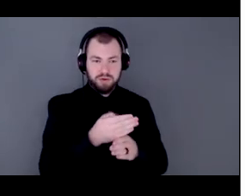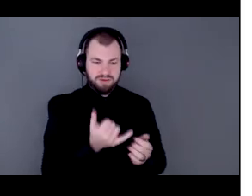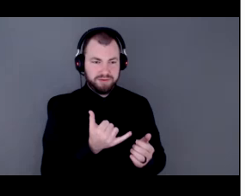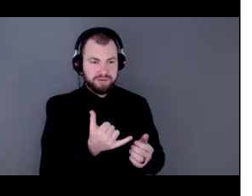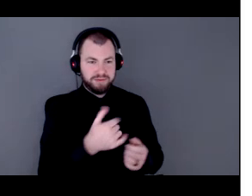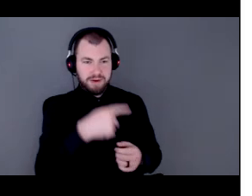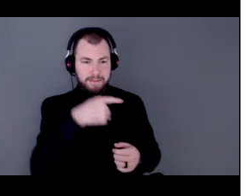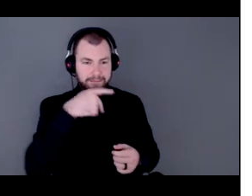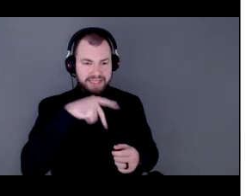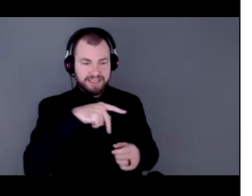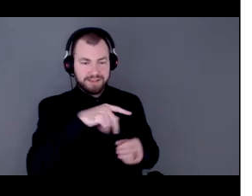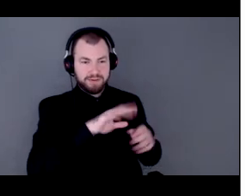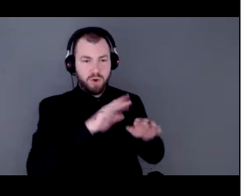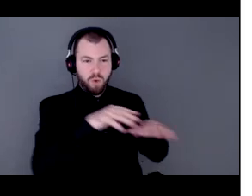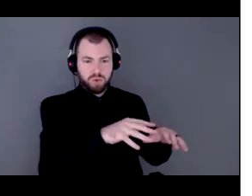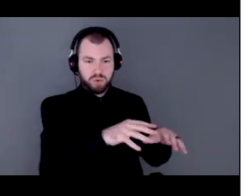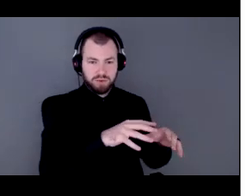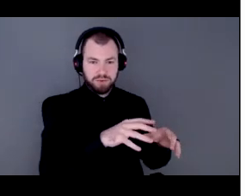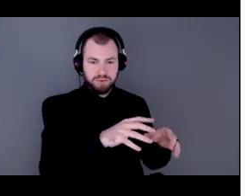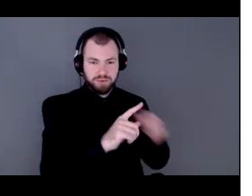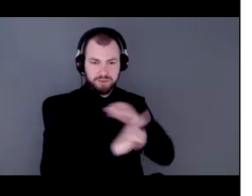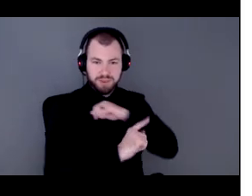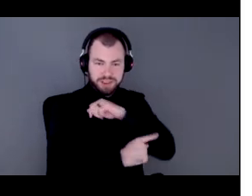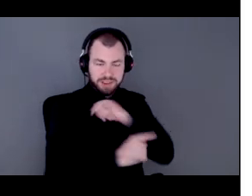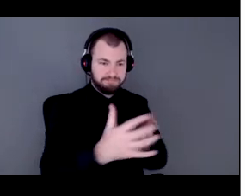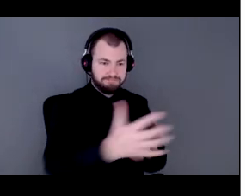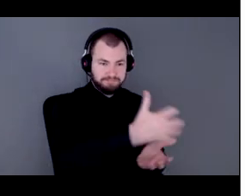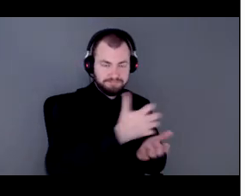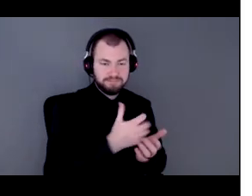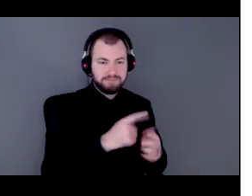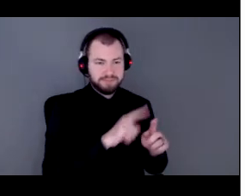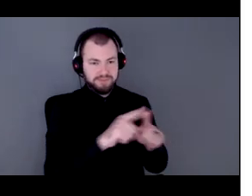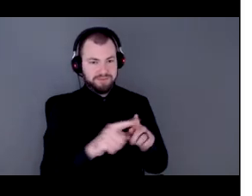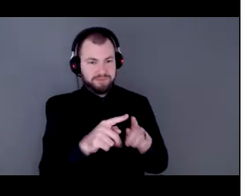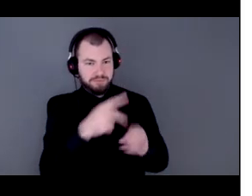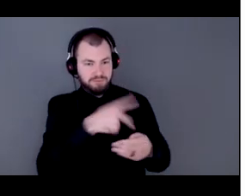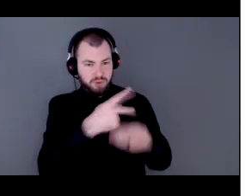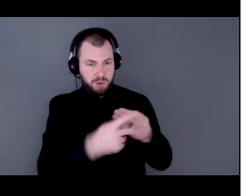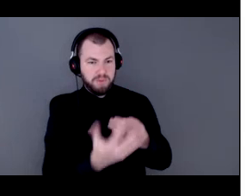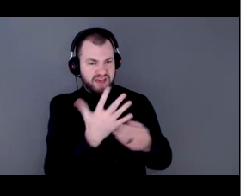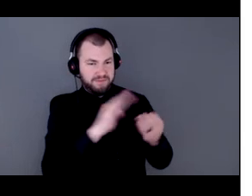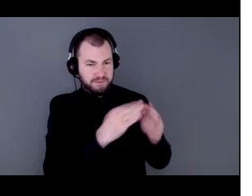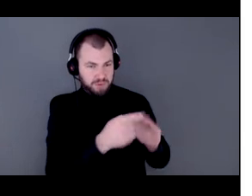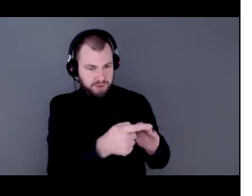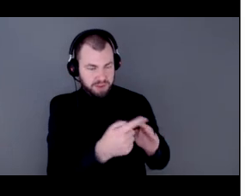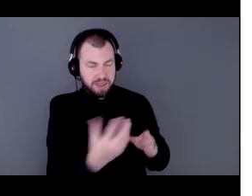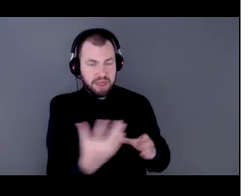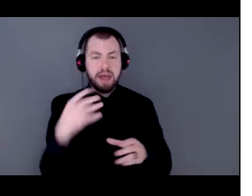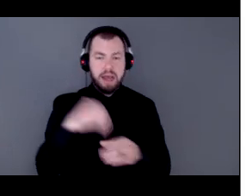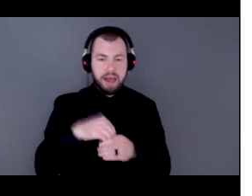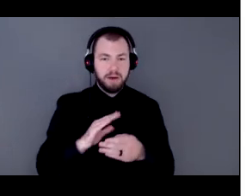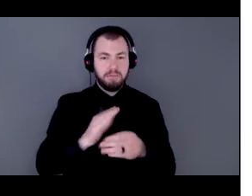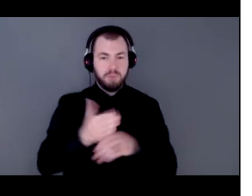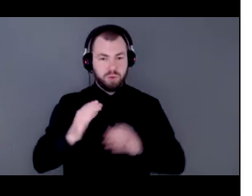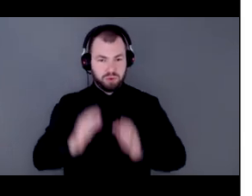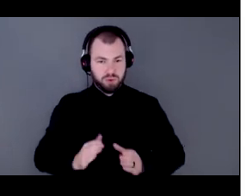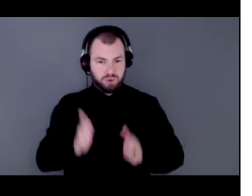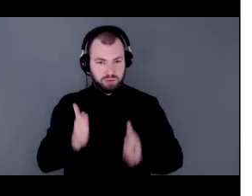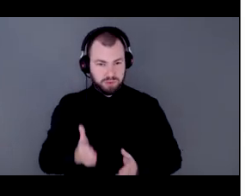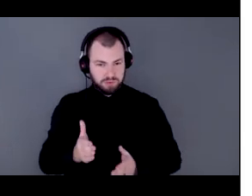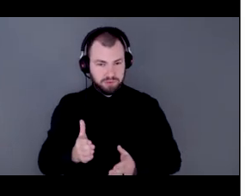different marine debris collection programs over five different communities. We add to that post-consumer and post-industrial waste. And the